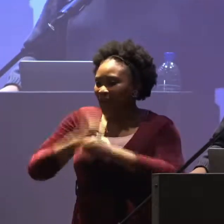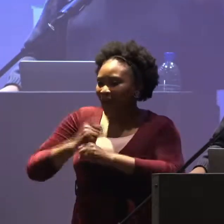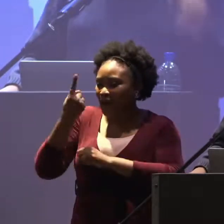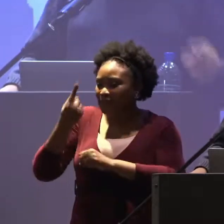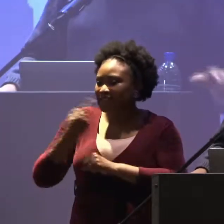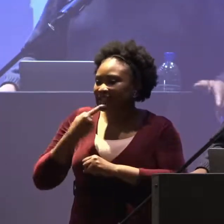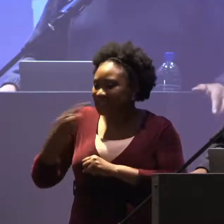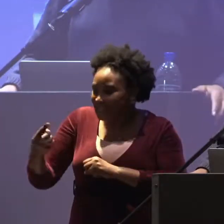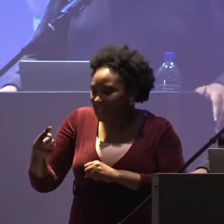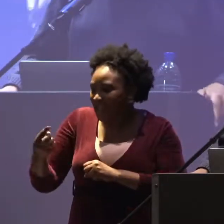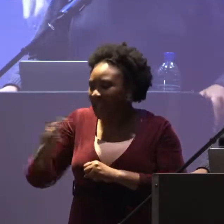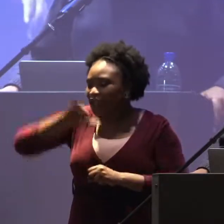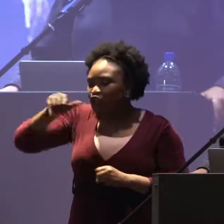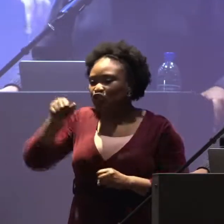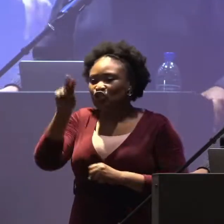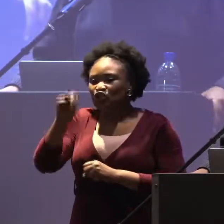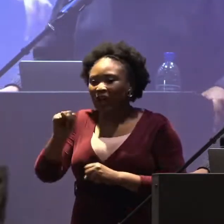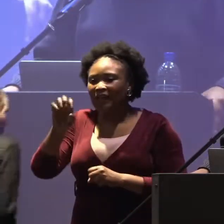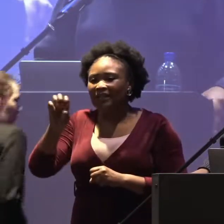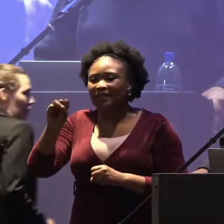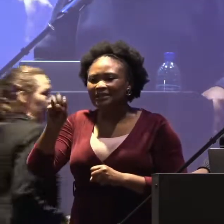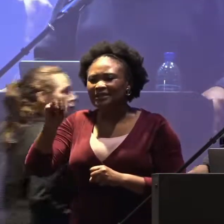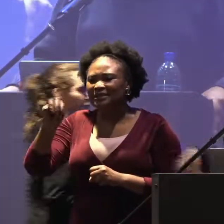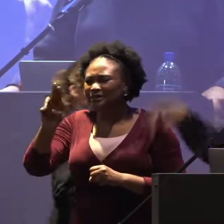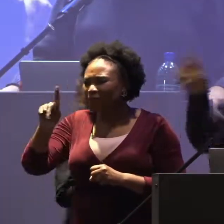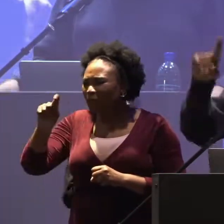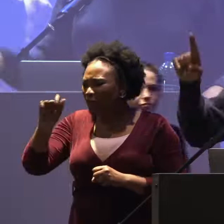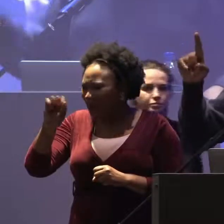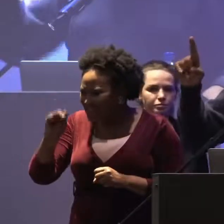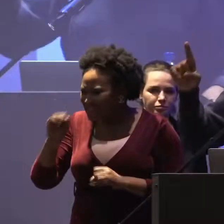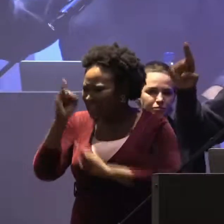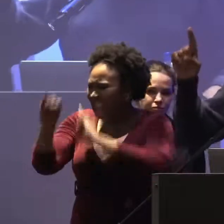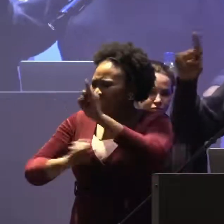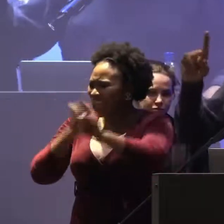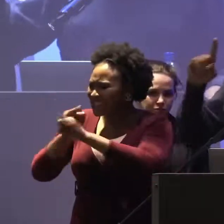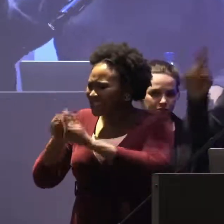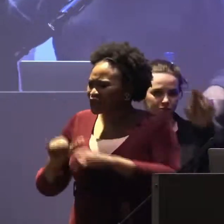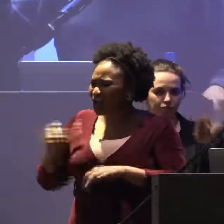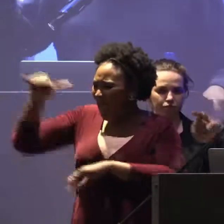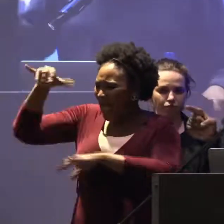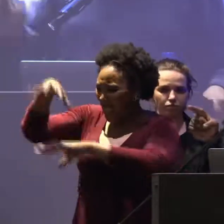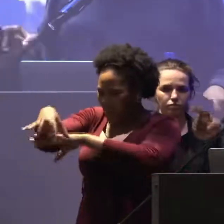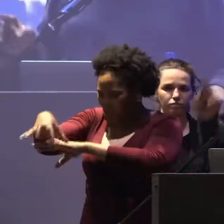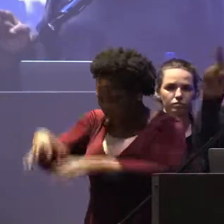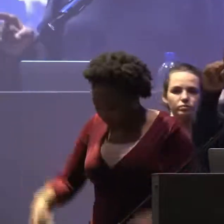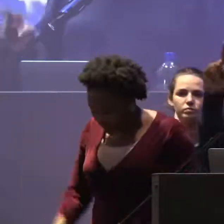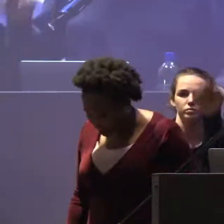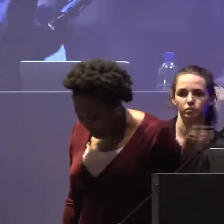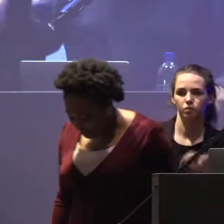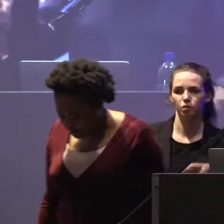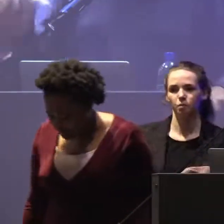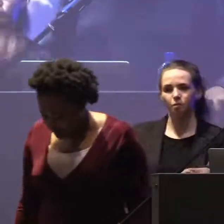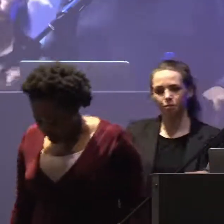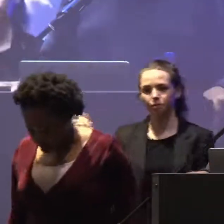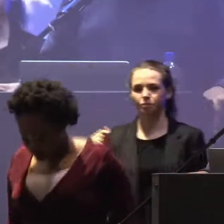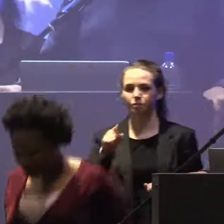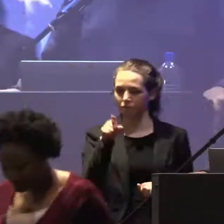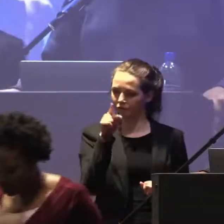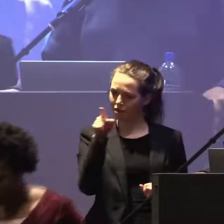to Transmart's international airport. Transmart Airport, not even international airport, Transmart's airport.